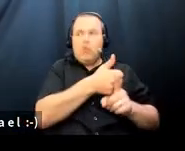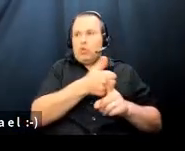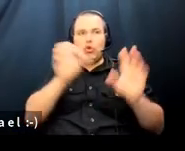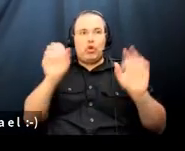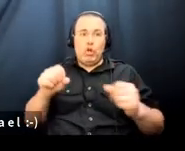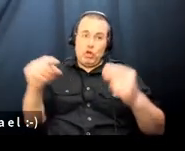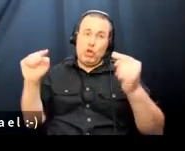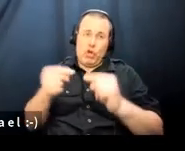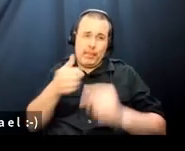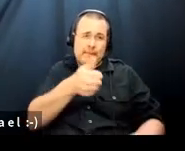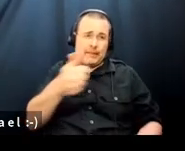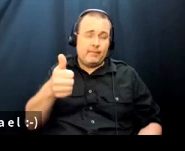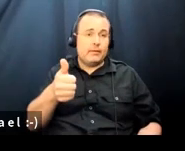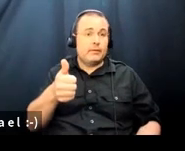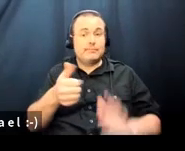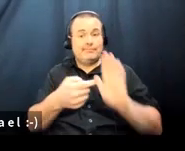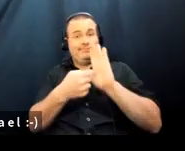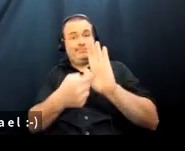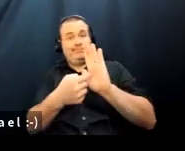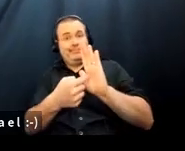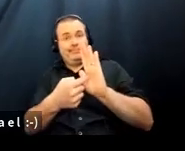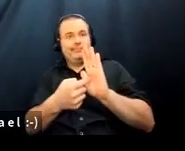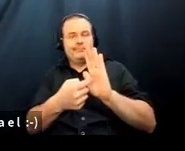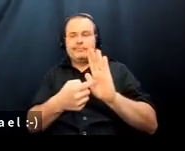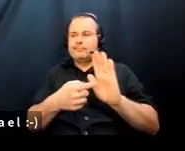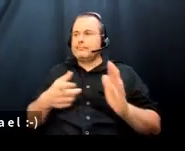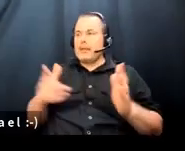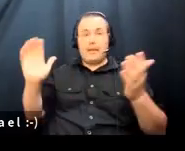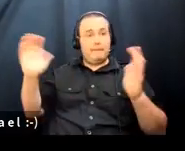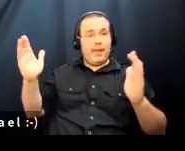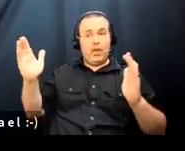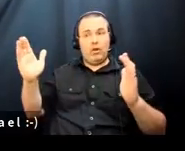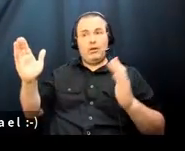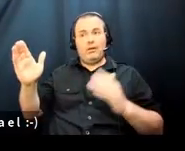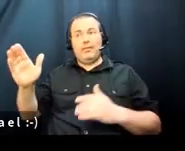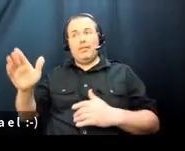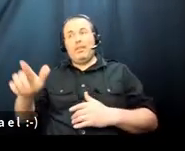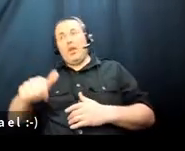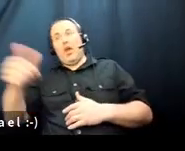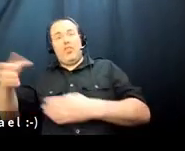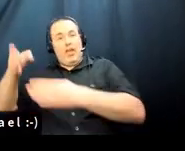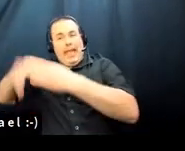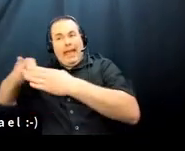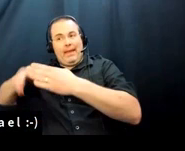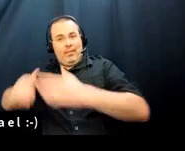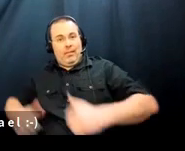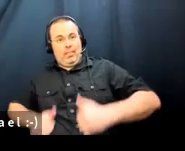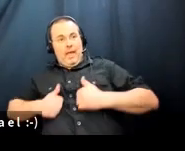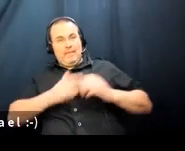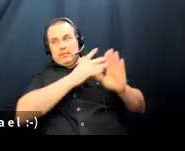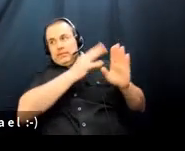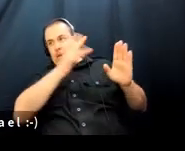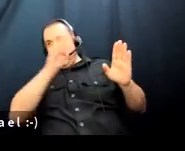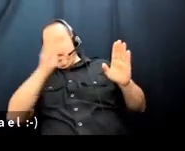Case in point, the other end of the lifespan. At the other end of the lifespan,